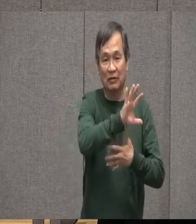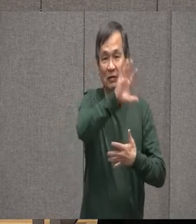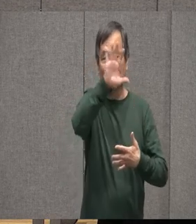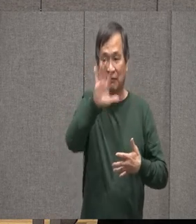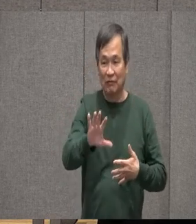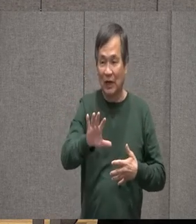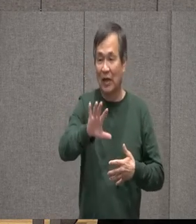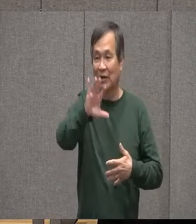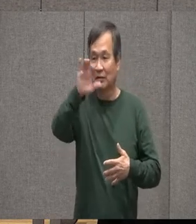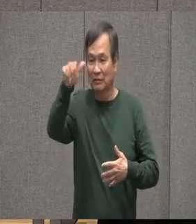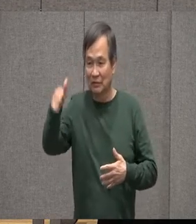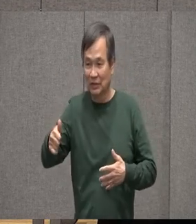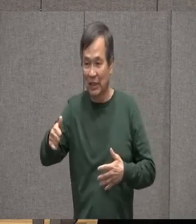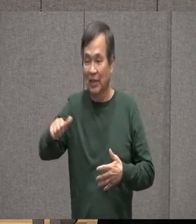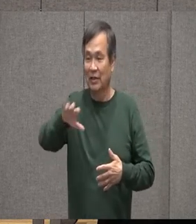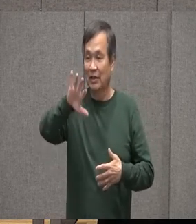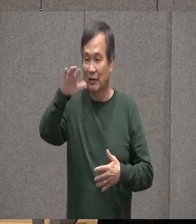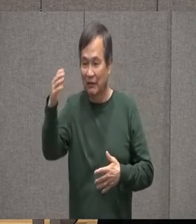repeated addition.